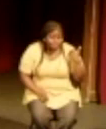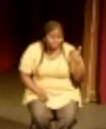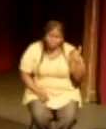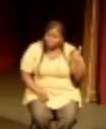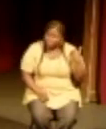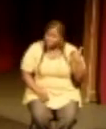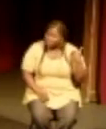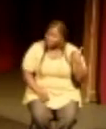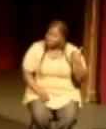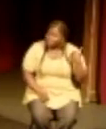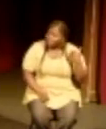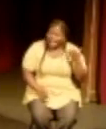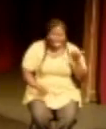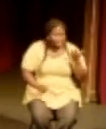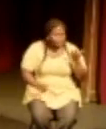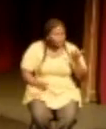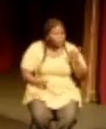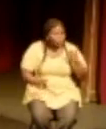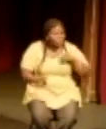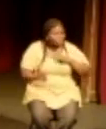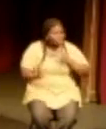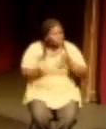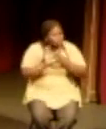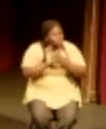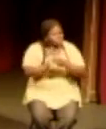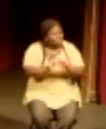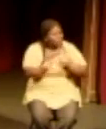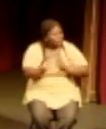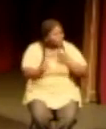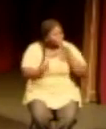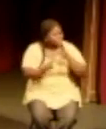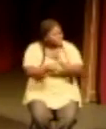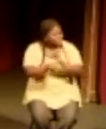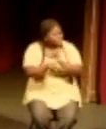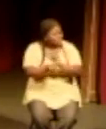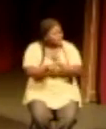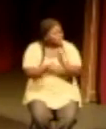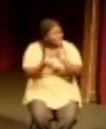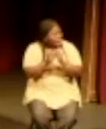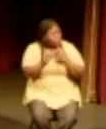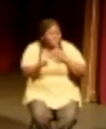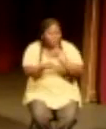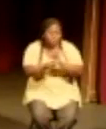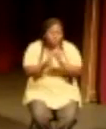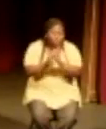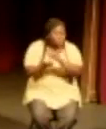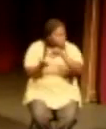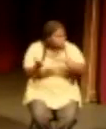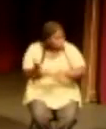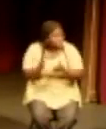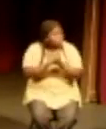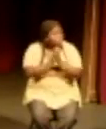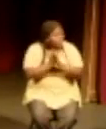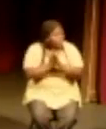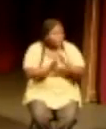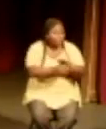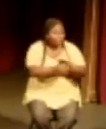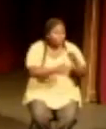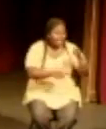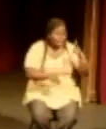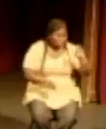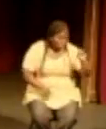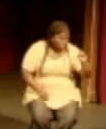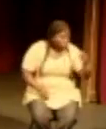just framing the job that we do with students to prepare them to be local heroes, whether it's